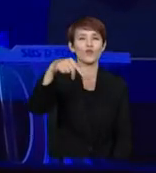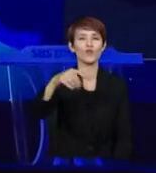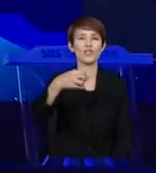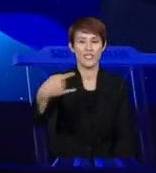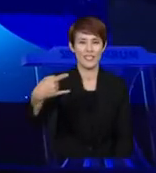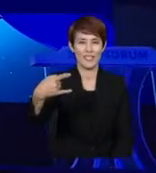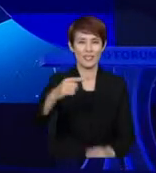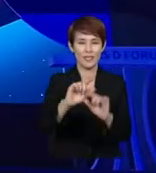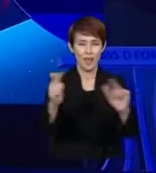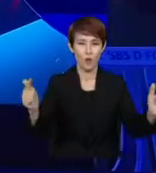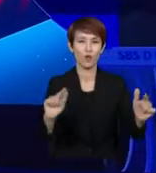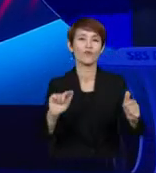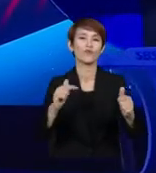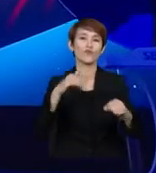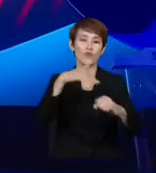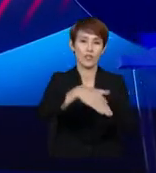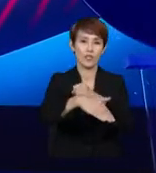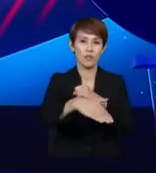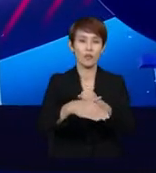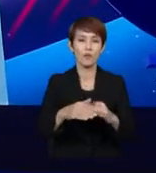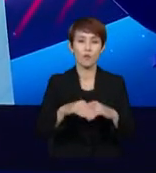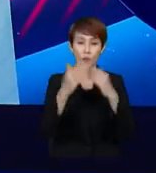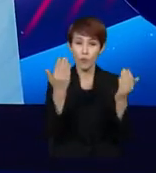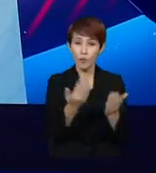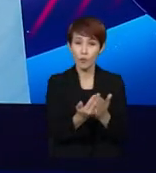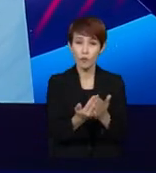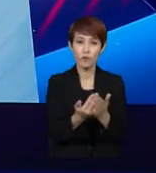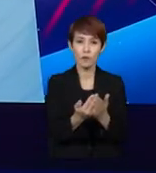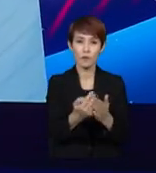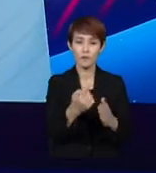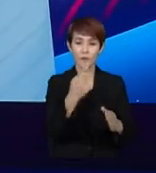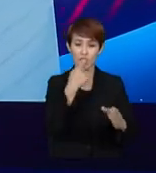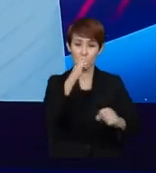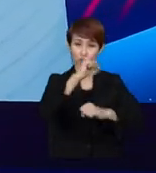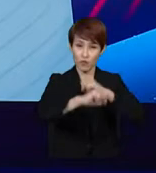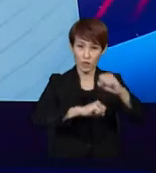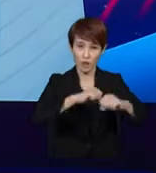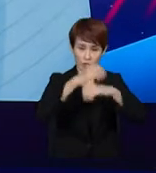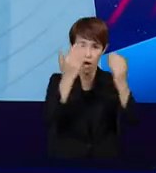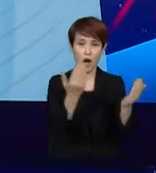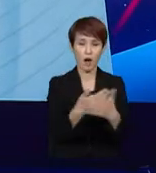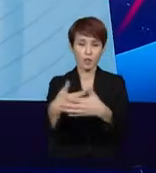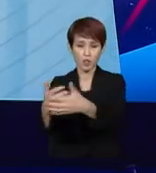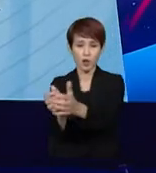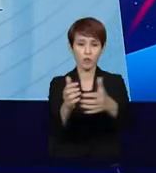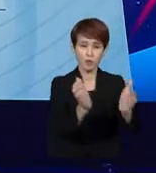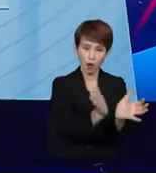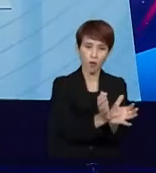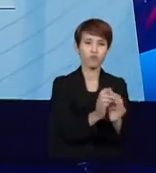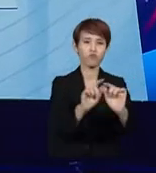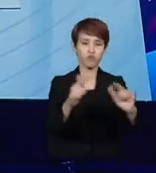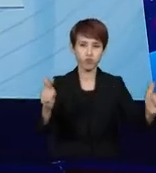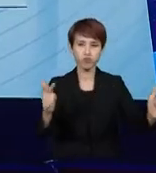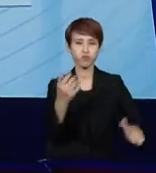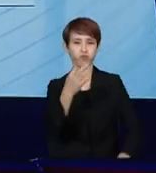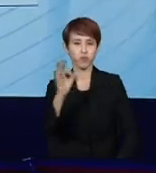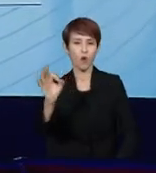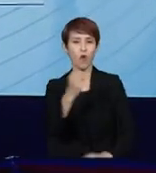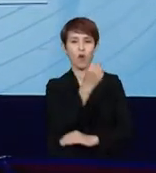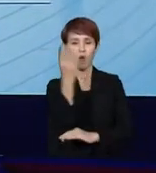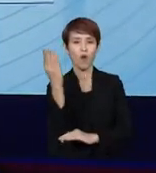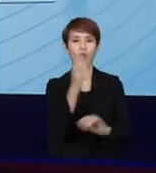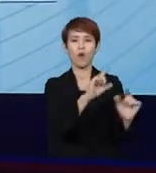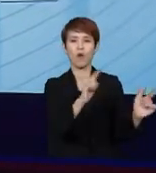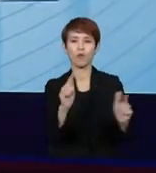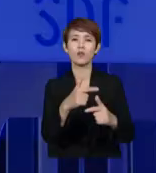at the systemic level, democracies need both party pluralism and media pluralism. What I would